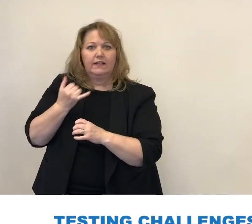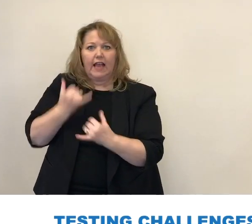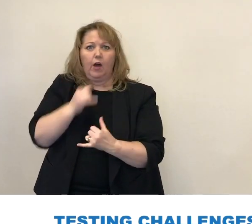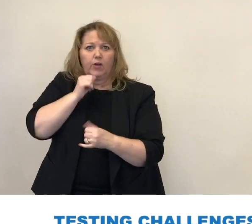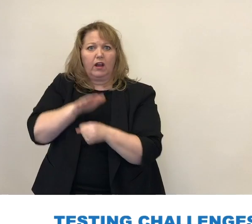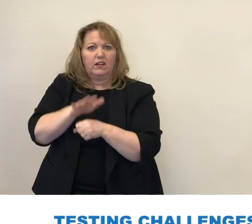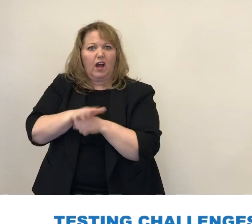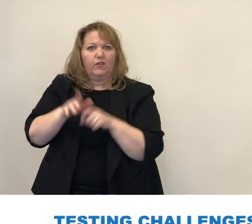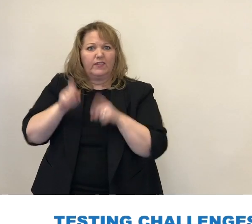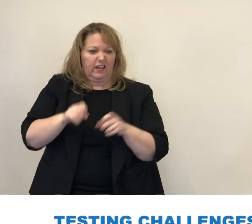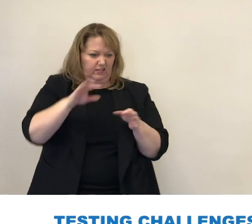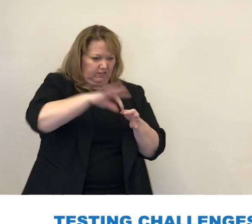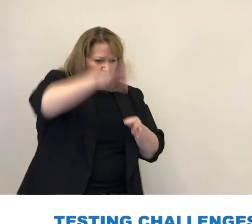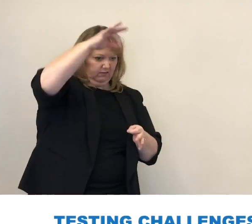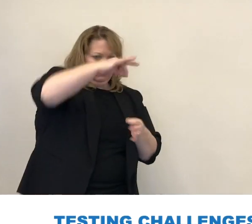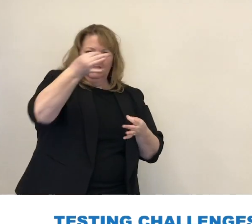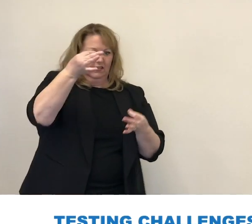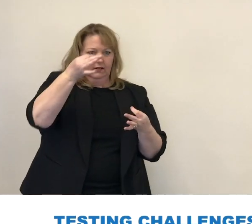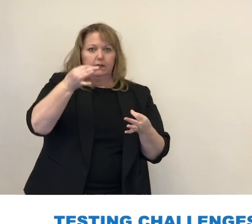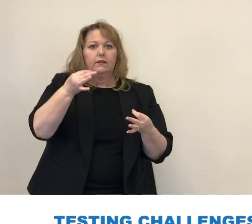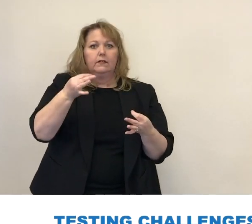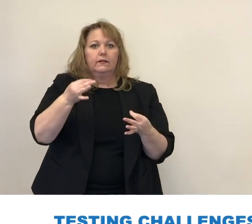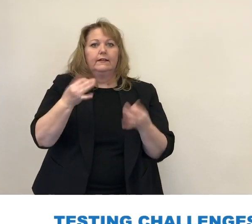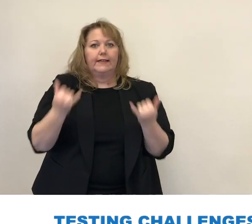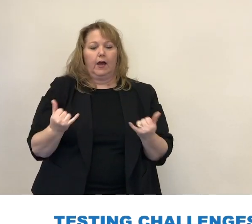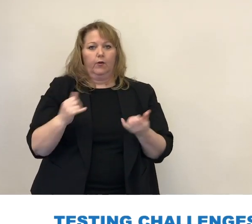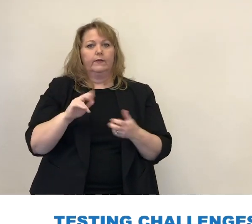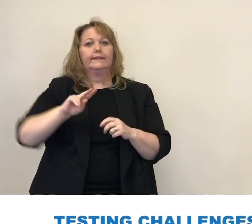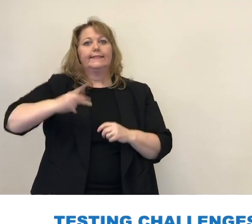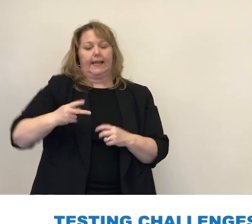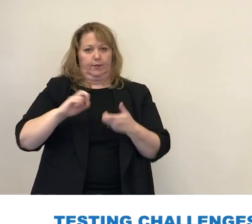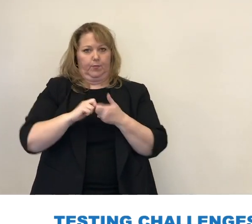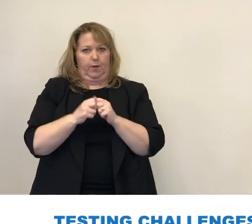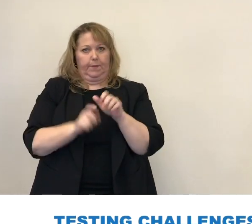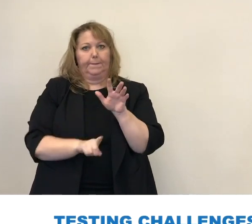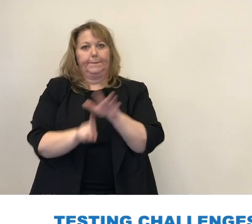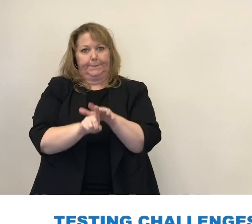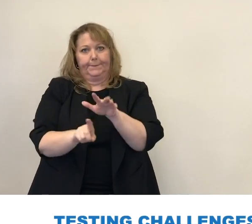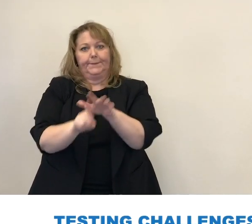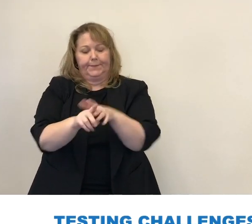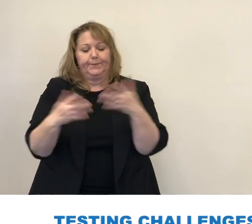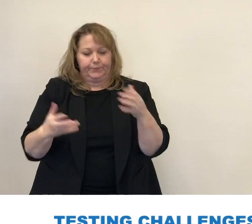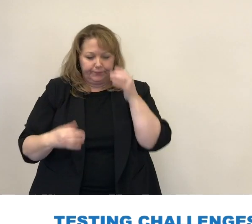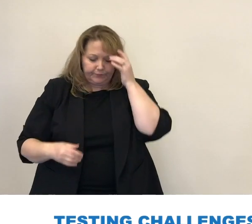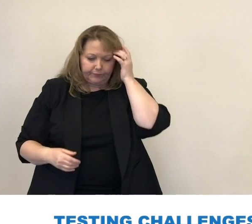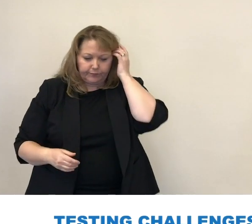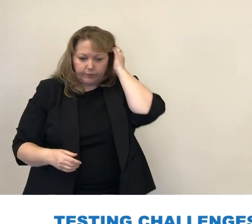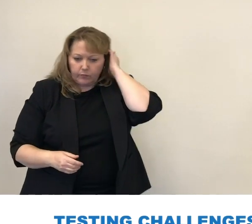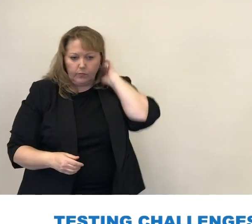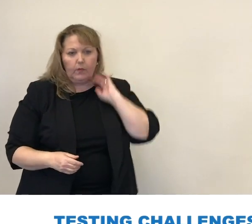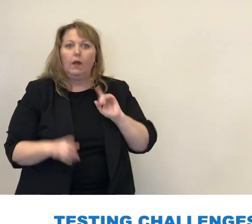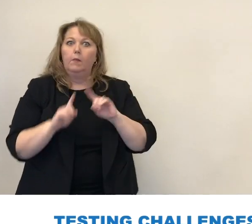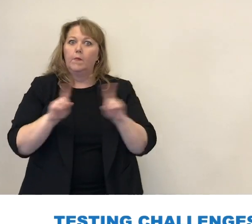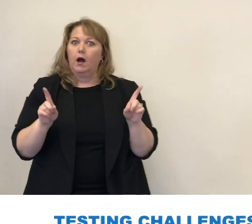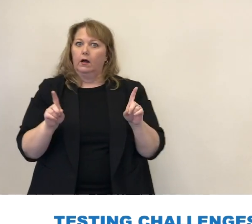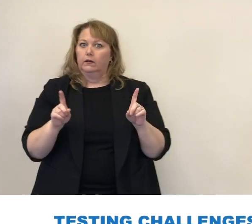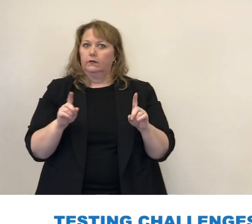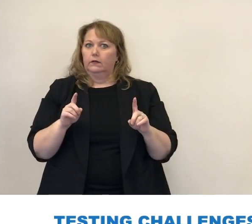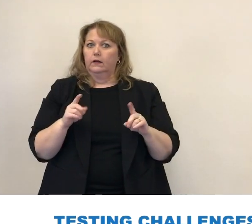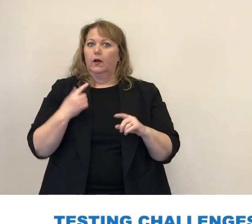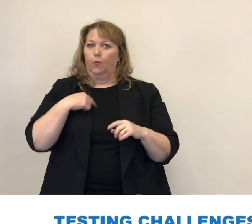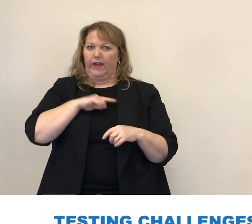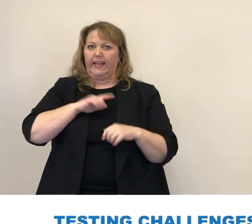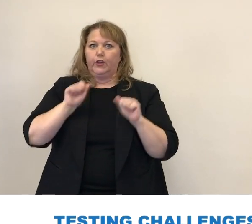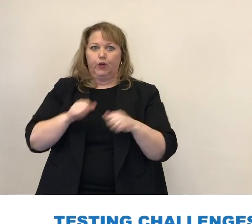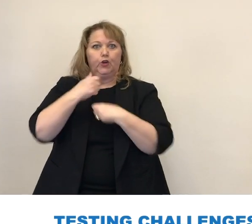a problem when we started to have a lot of problems ordering them at the Nevada State Public Health Lab several weeks ago. But we knew that this was something that we could build.